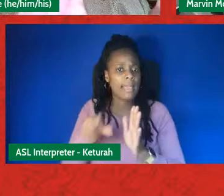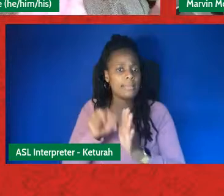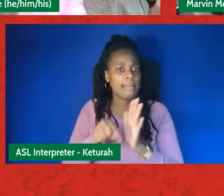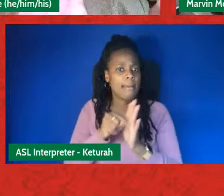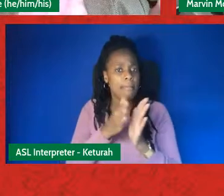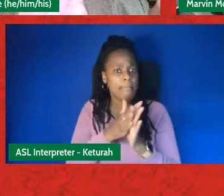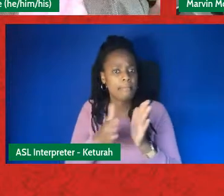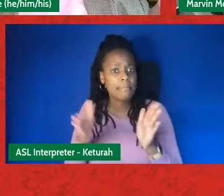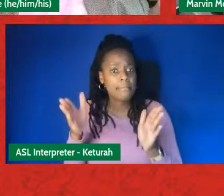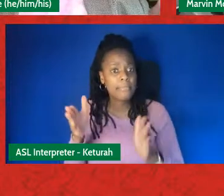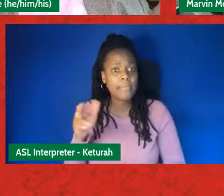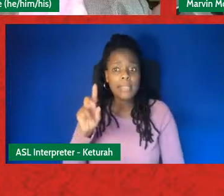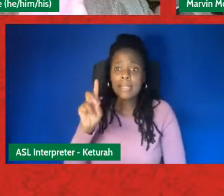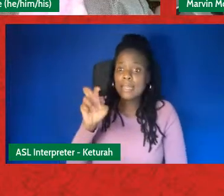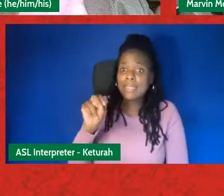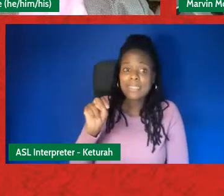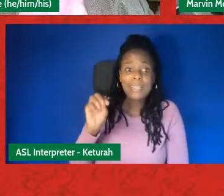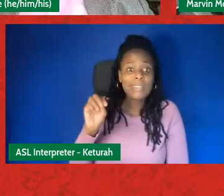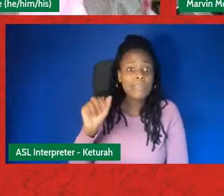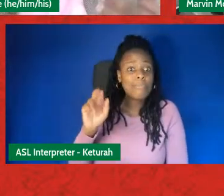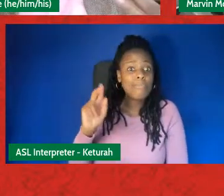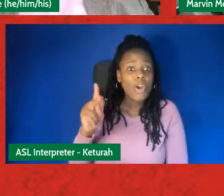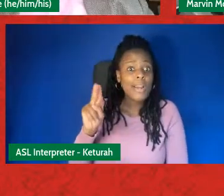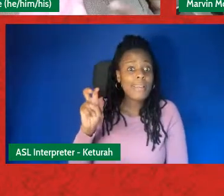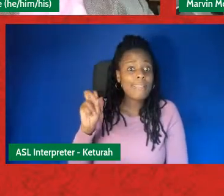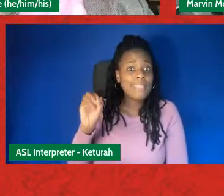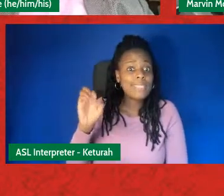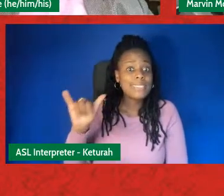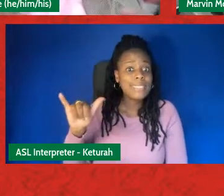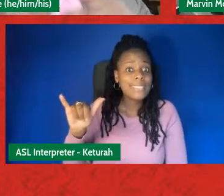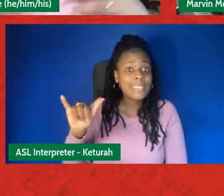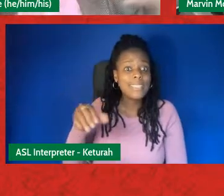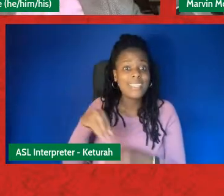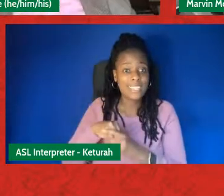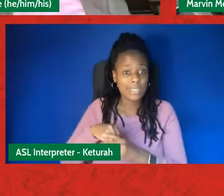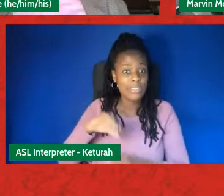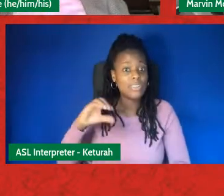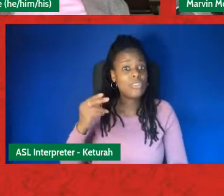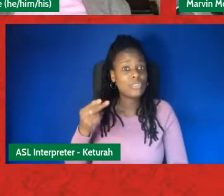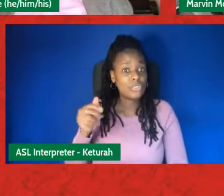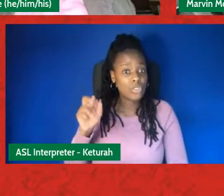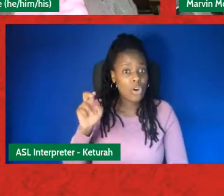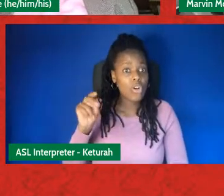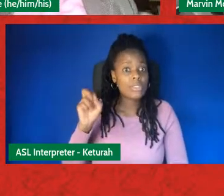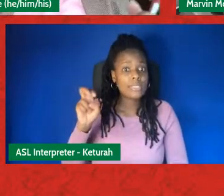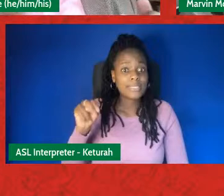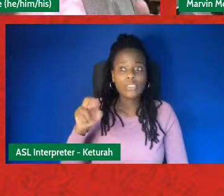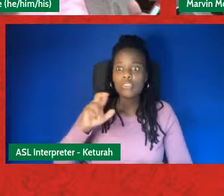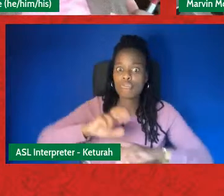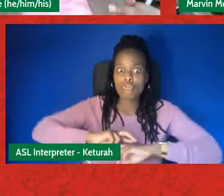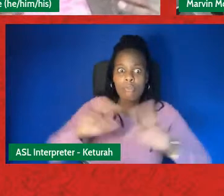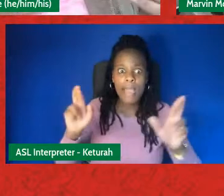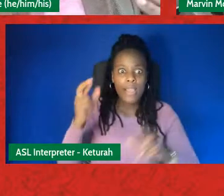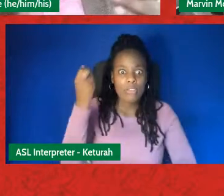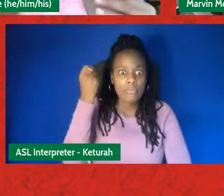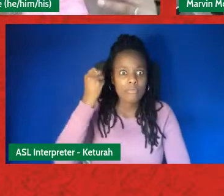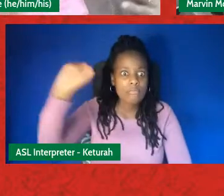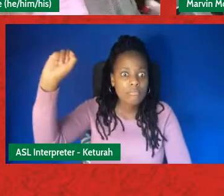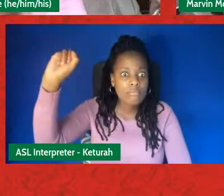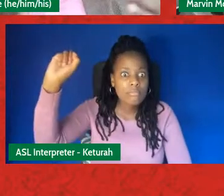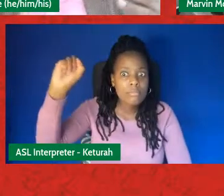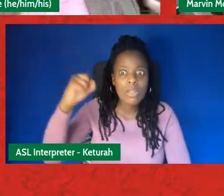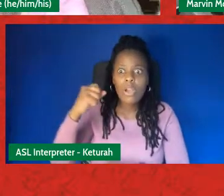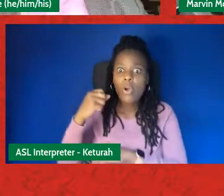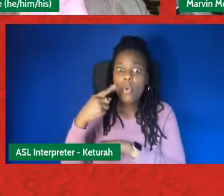Vesey in Charleston is creating this slave. He's ready to do a rebellion. This is like a year from